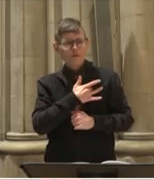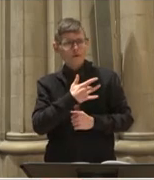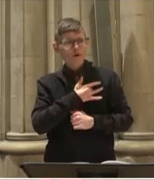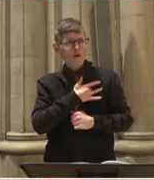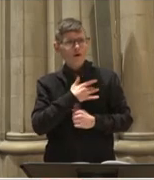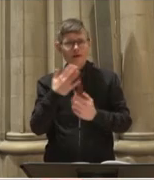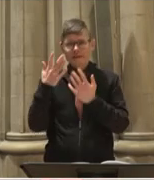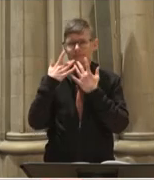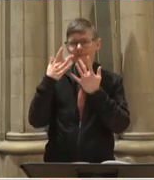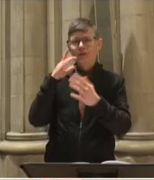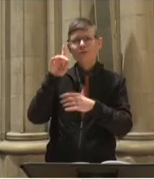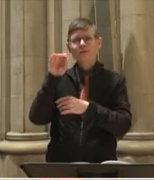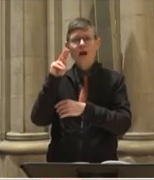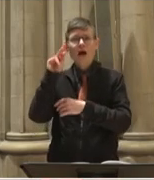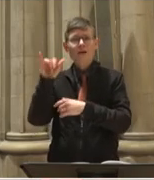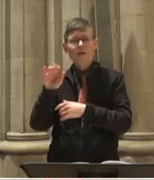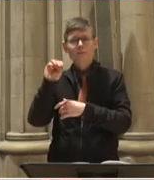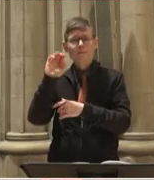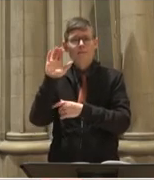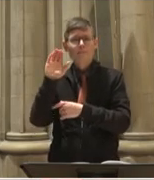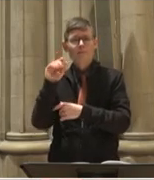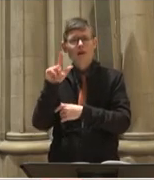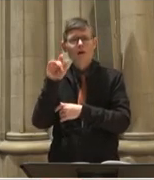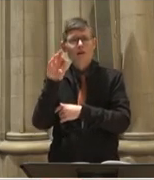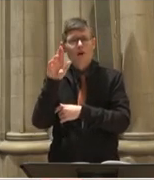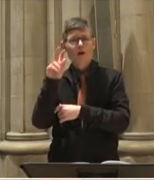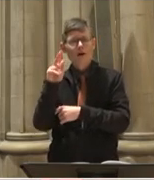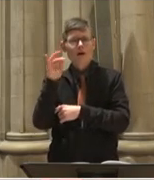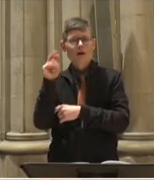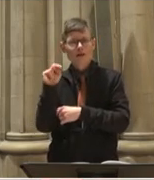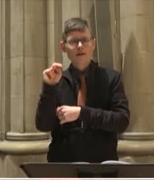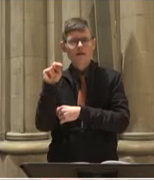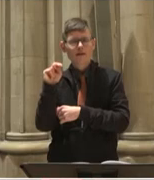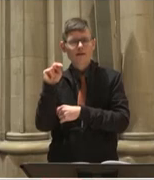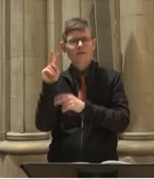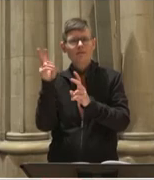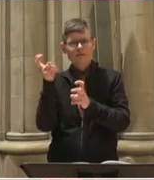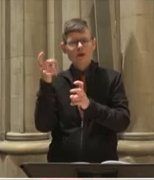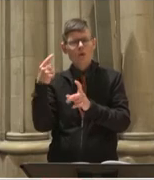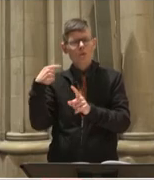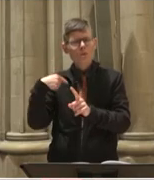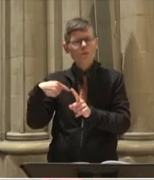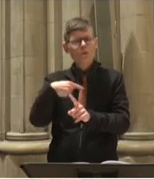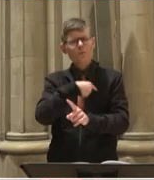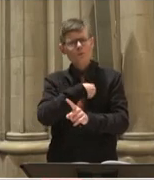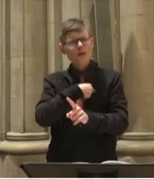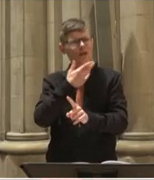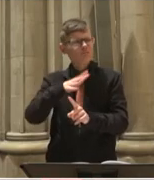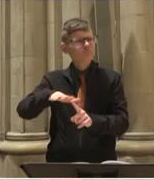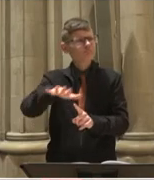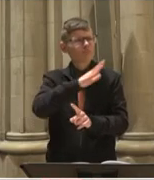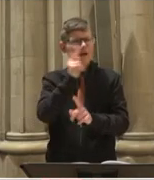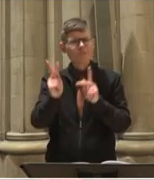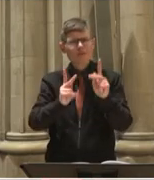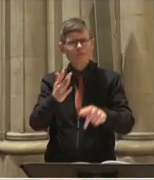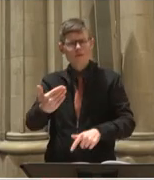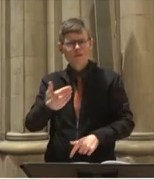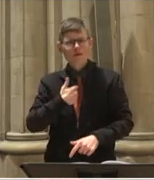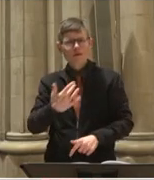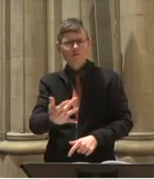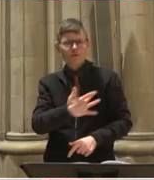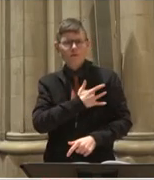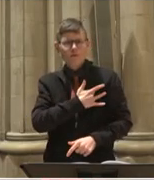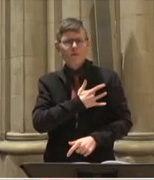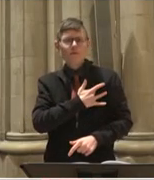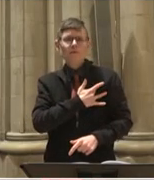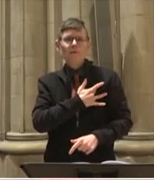singer Donnie McClurkin. We are people with a heart. We